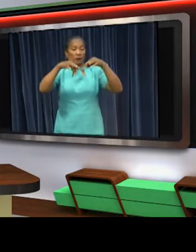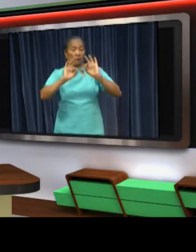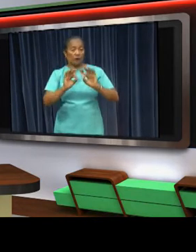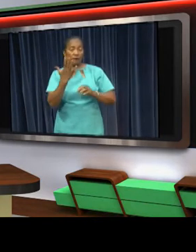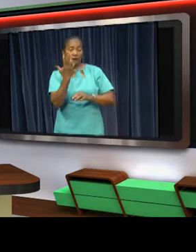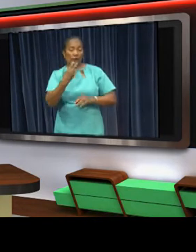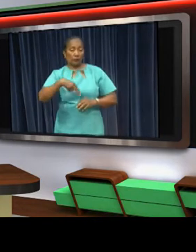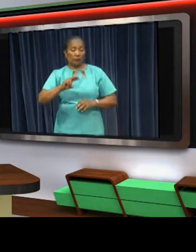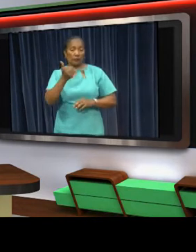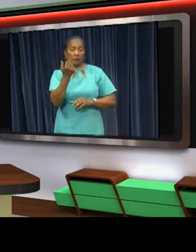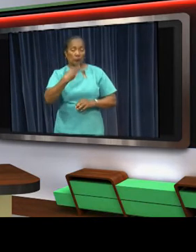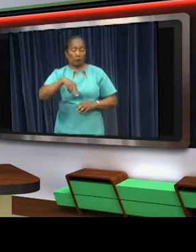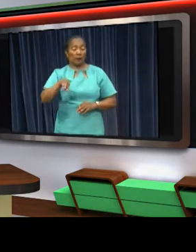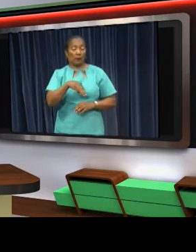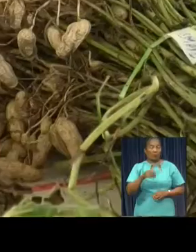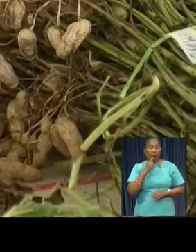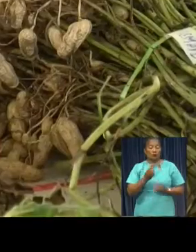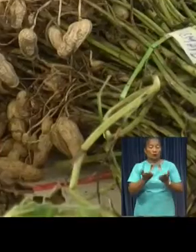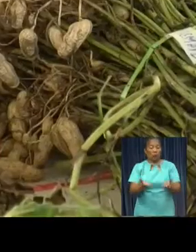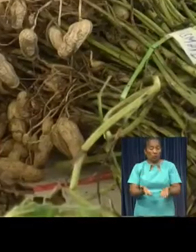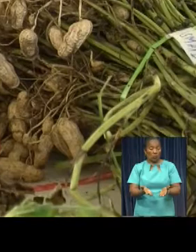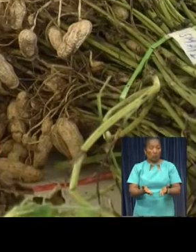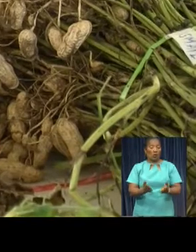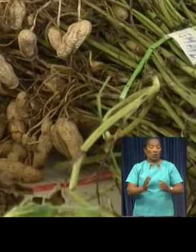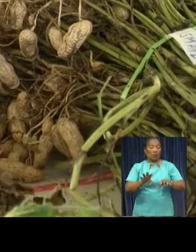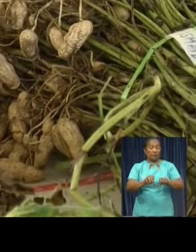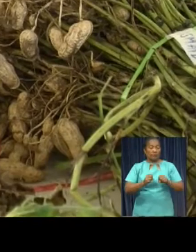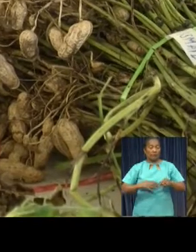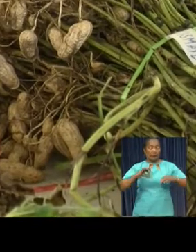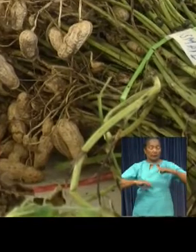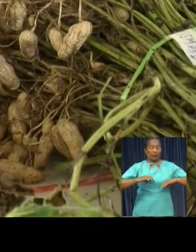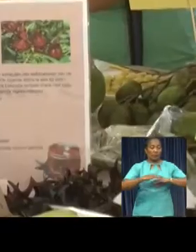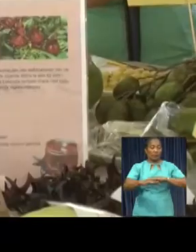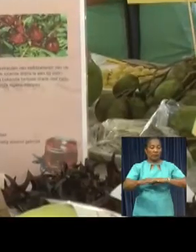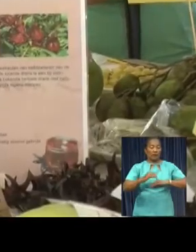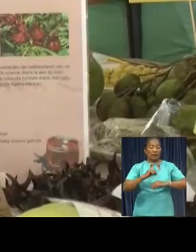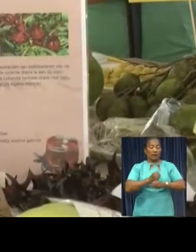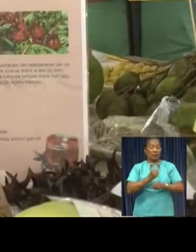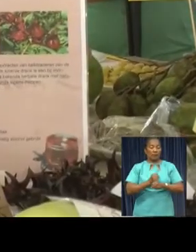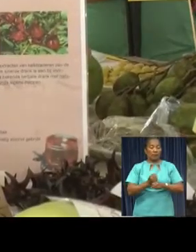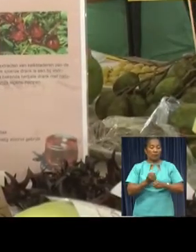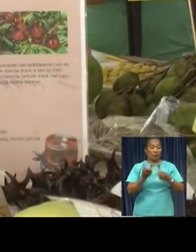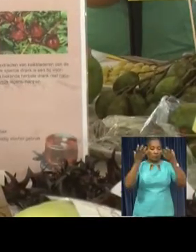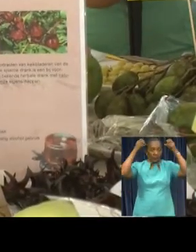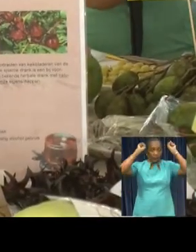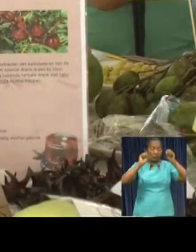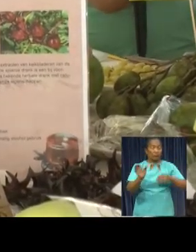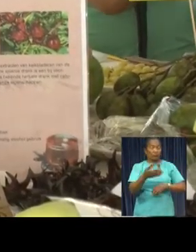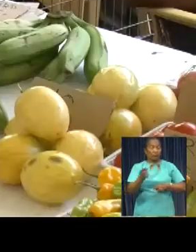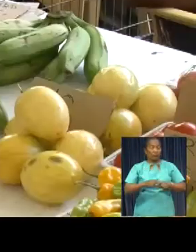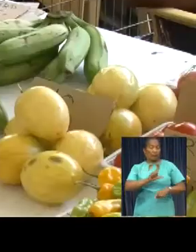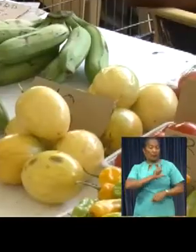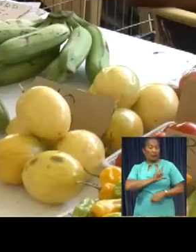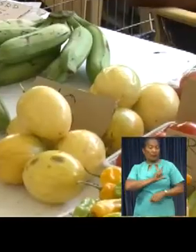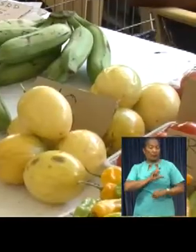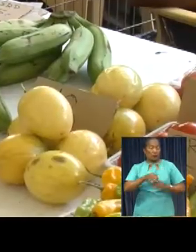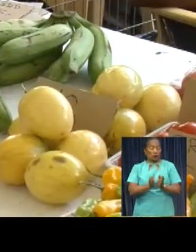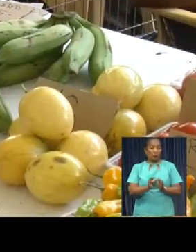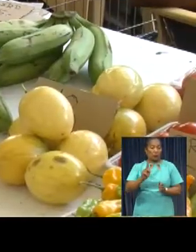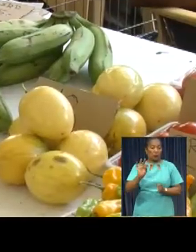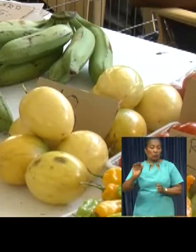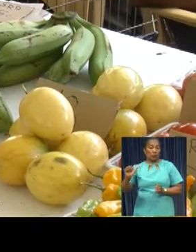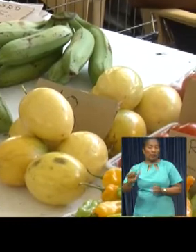set up in Suriname. He said this in response to the agricultural exhibition held on March 25